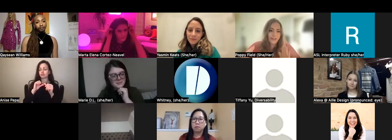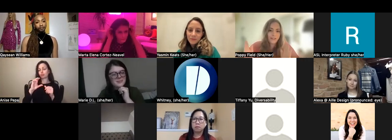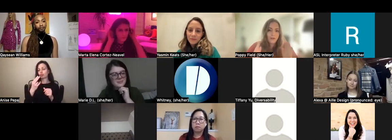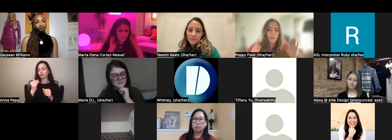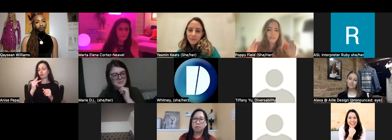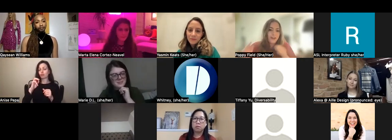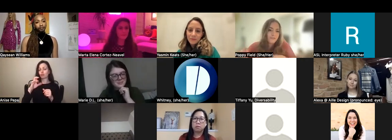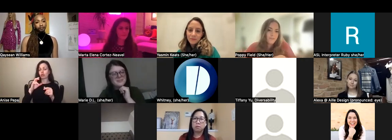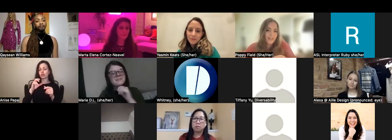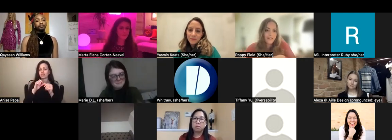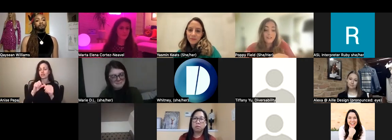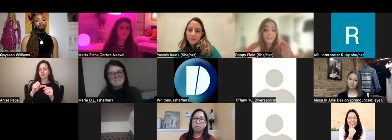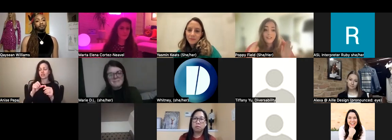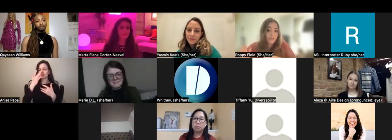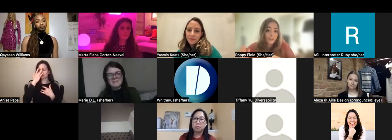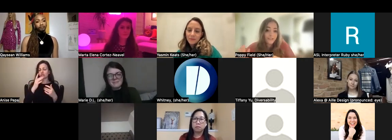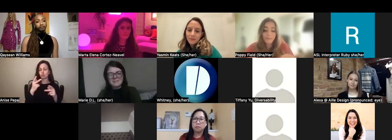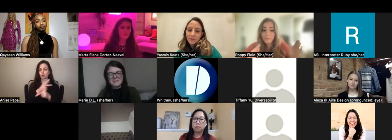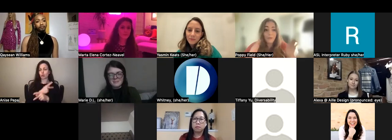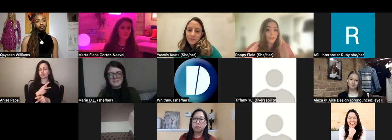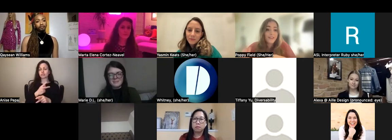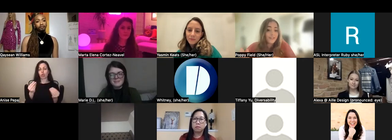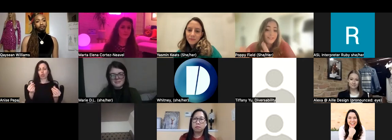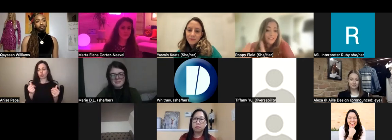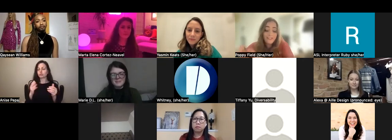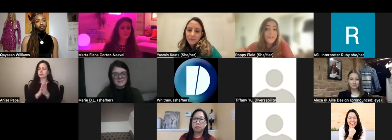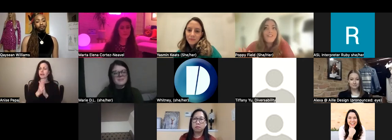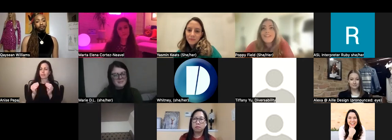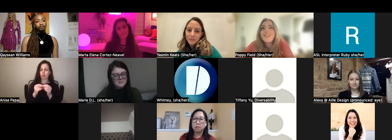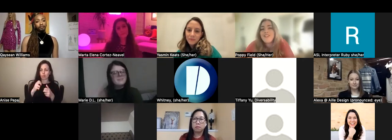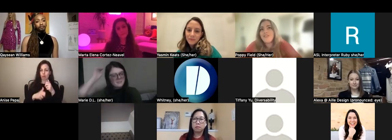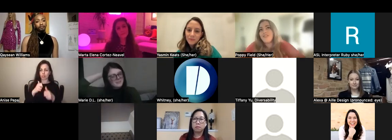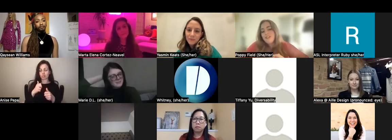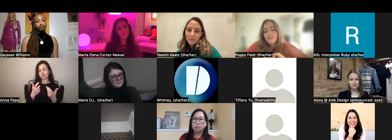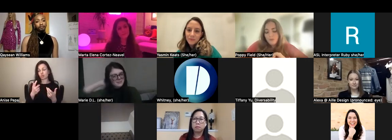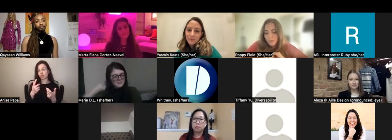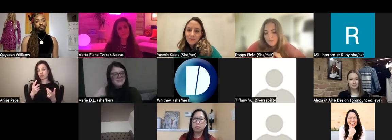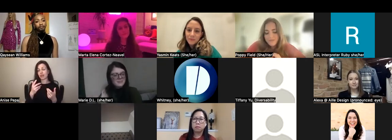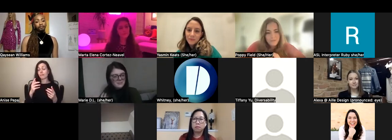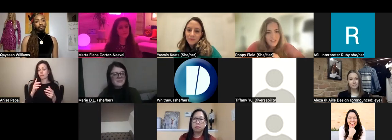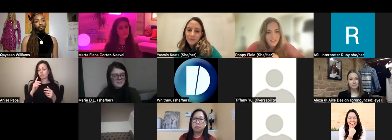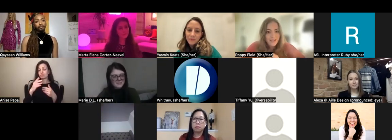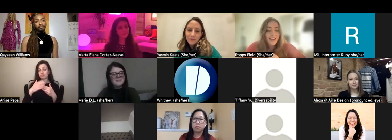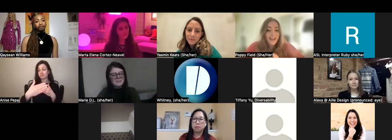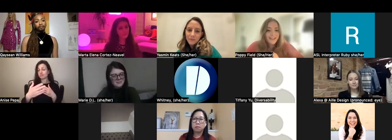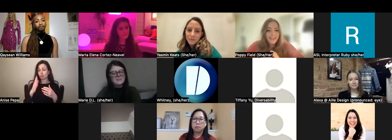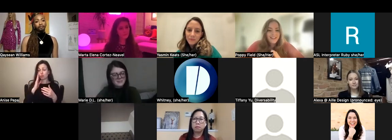clothing wasn't made for me, and it's going to continue to worsen, and more clothing is going to continue to not be made for me. And I